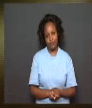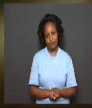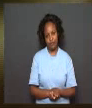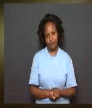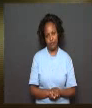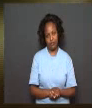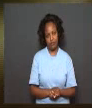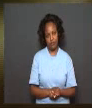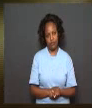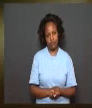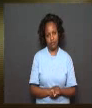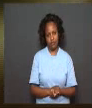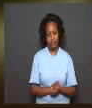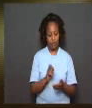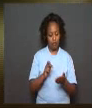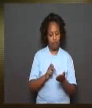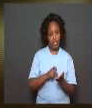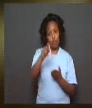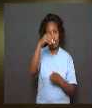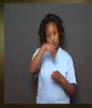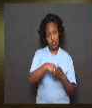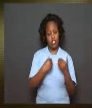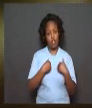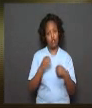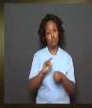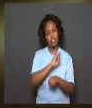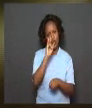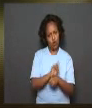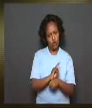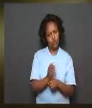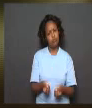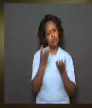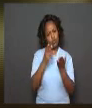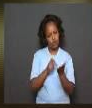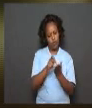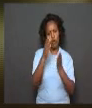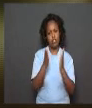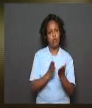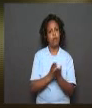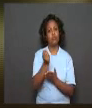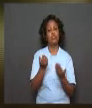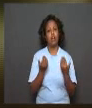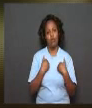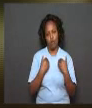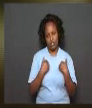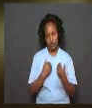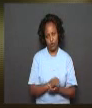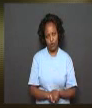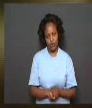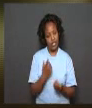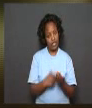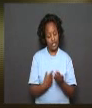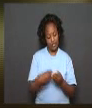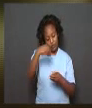Citizens in a democracy enjoy many democratic rights. These